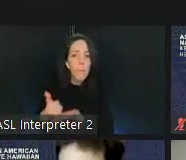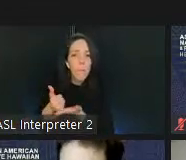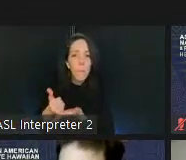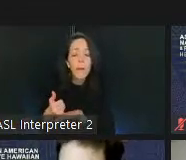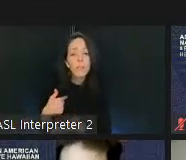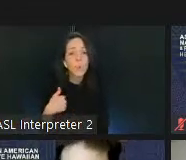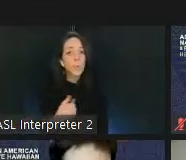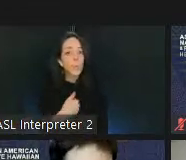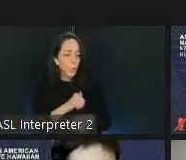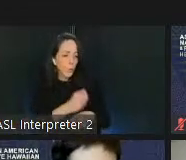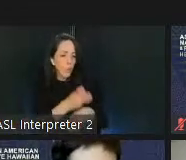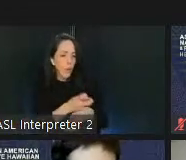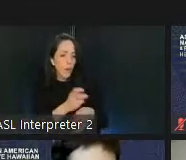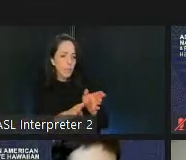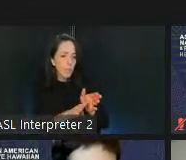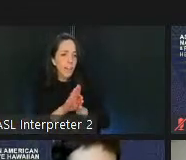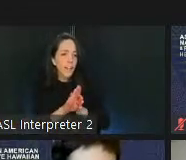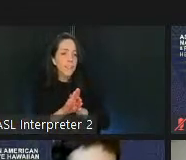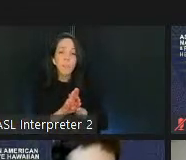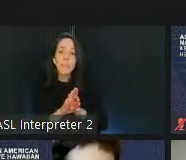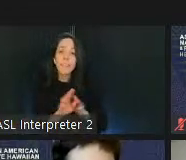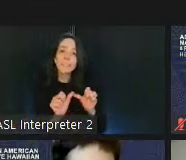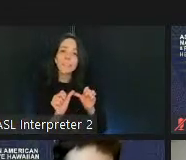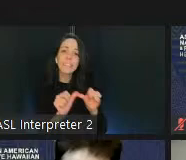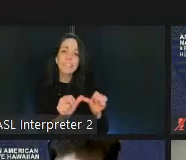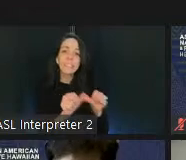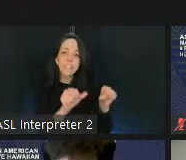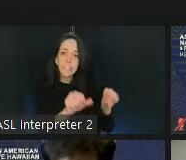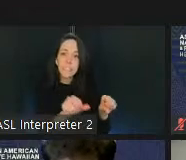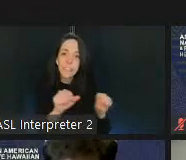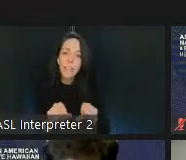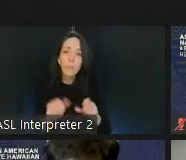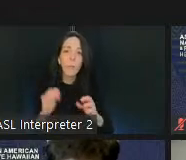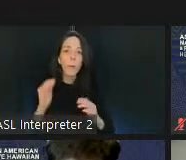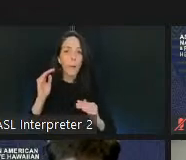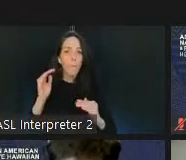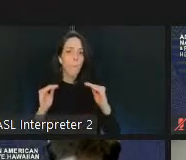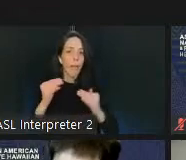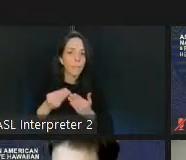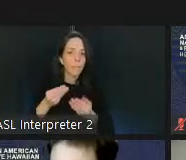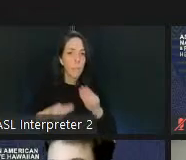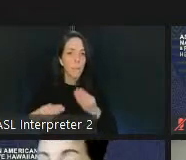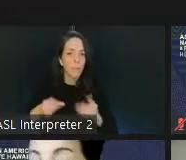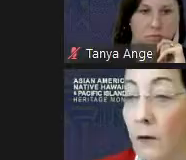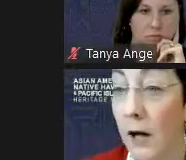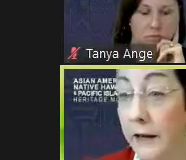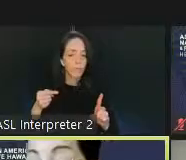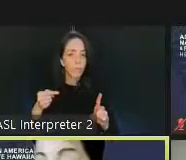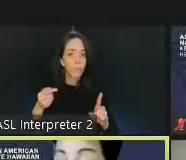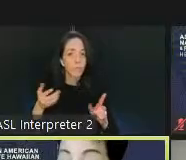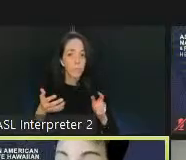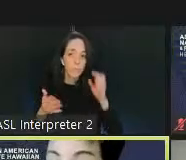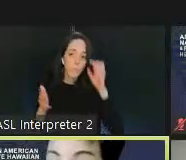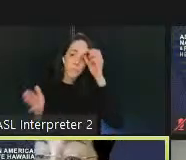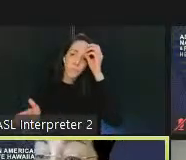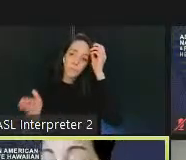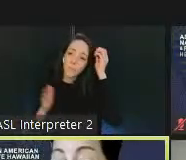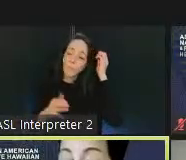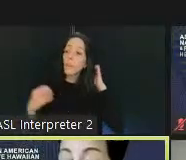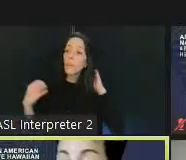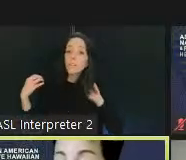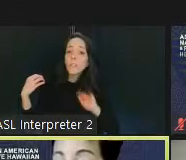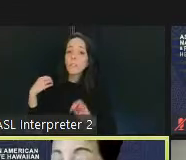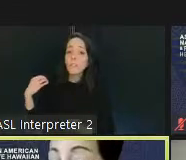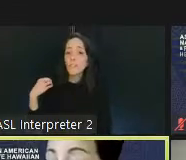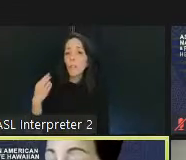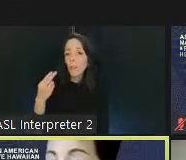several years. So whatever we want to call it, but that's the messaging. Well, I agree with